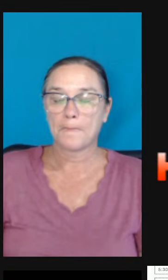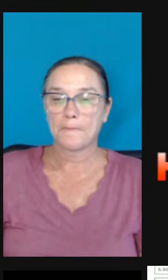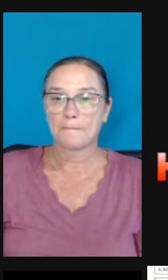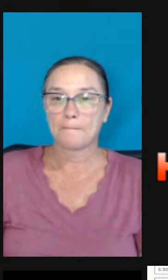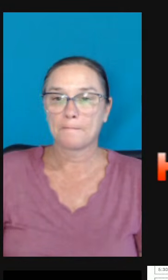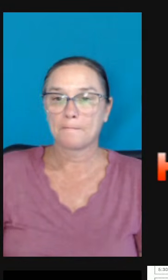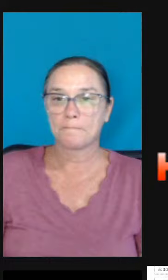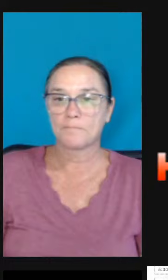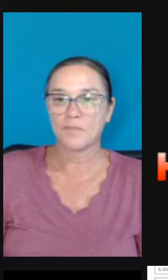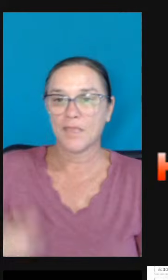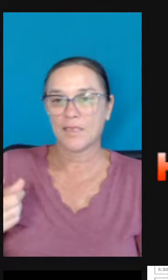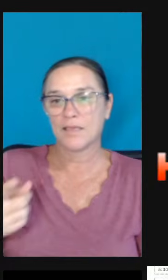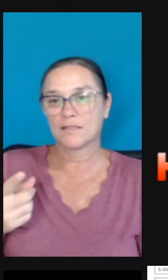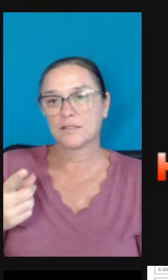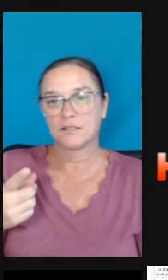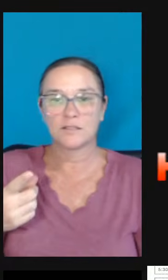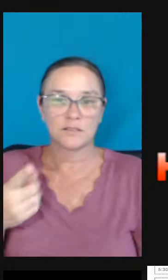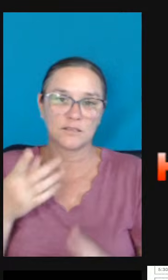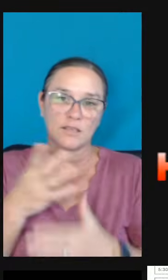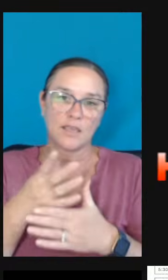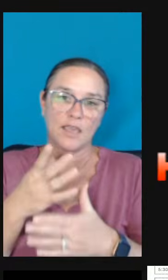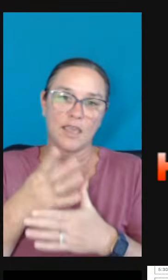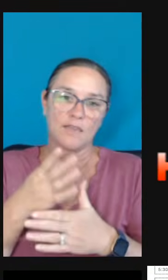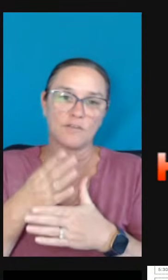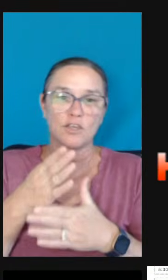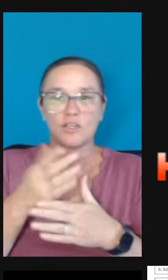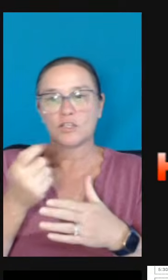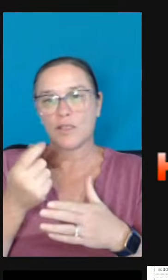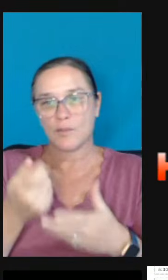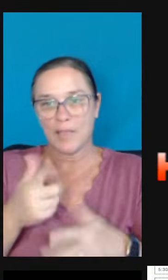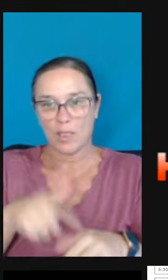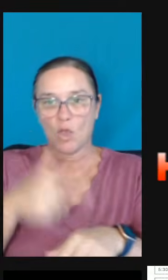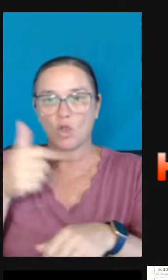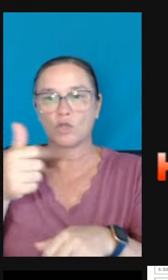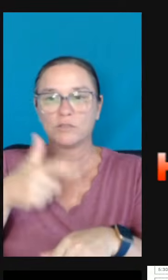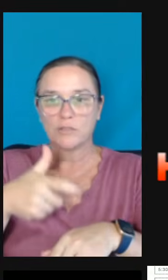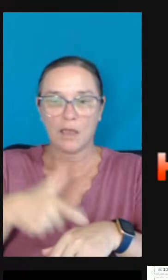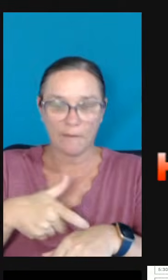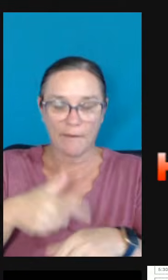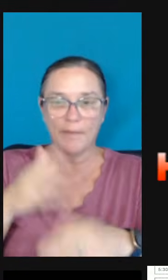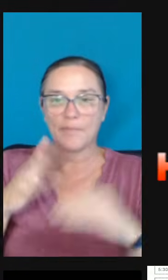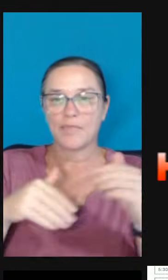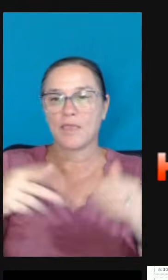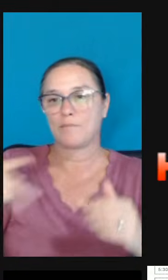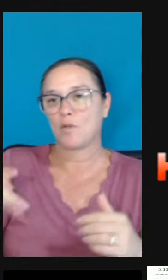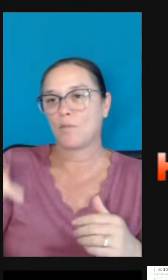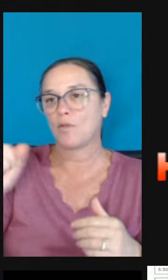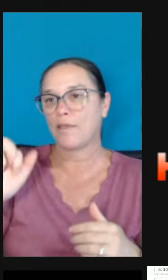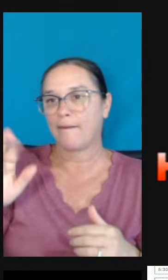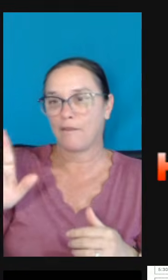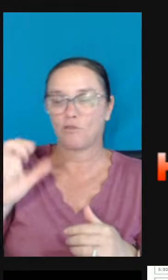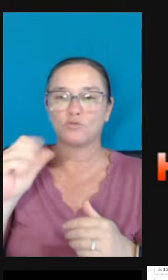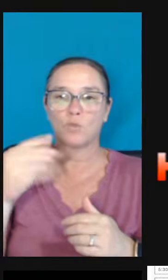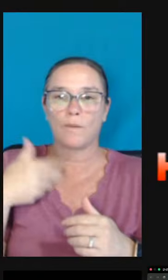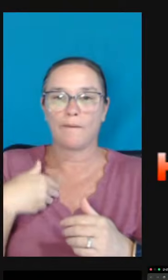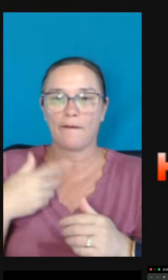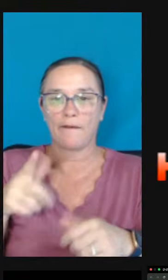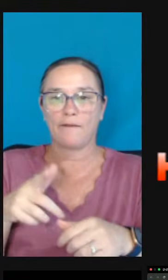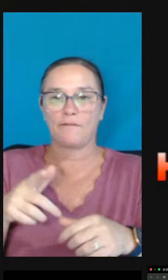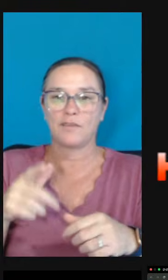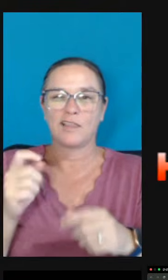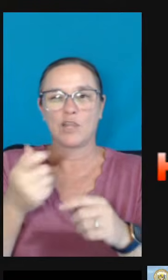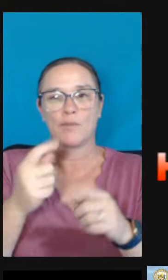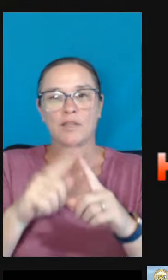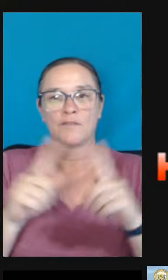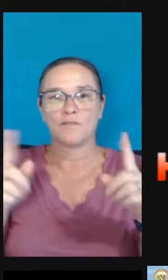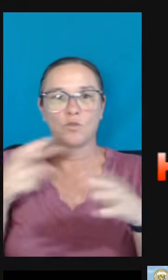over slightly longer periods of time than a purple arrow, which is why it's showing slightly different results. So, and then we also have the state